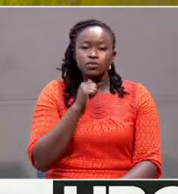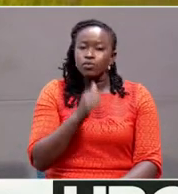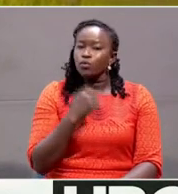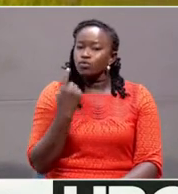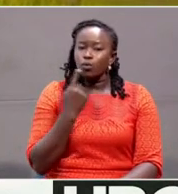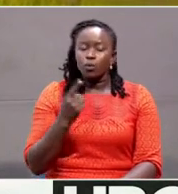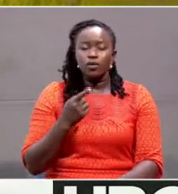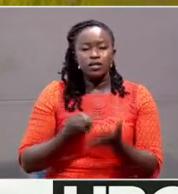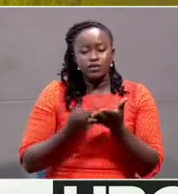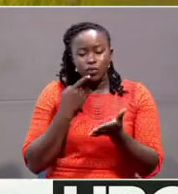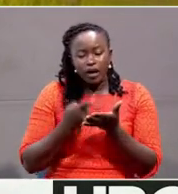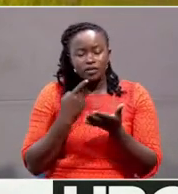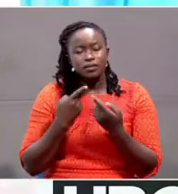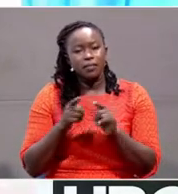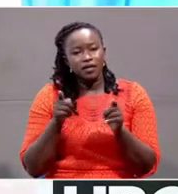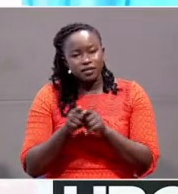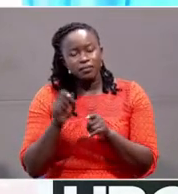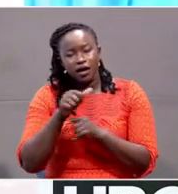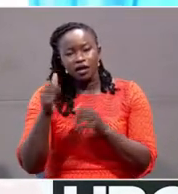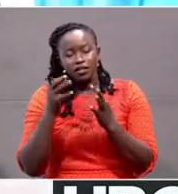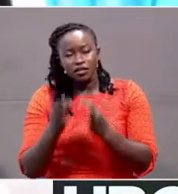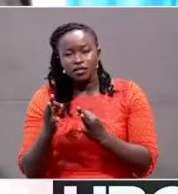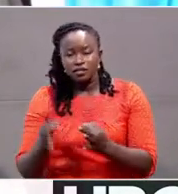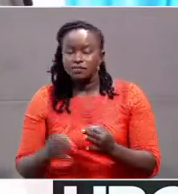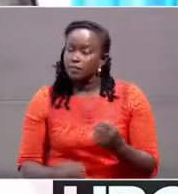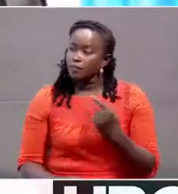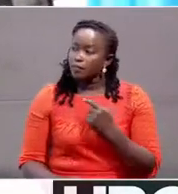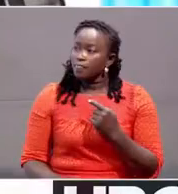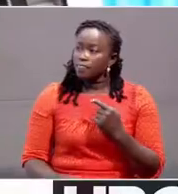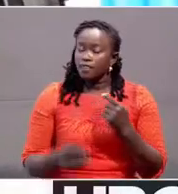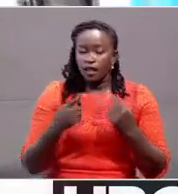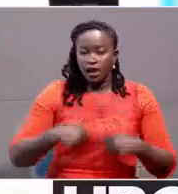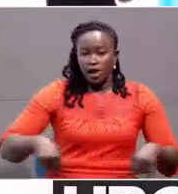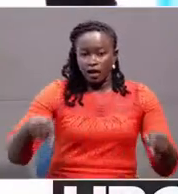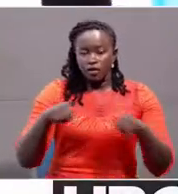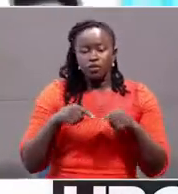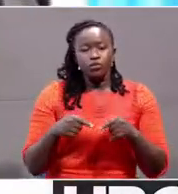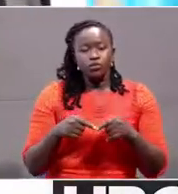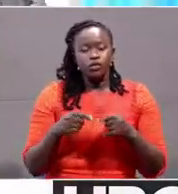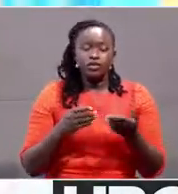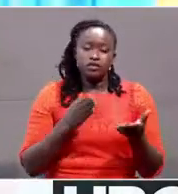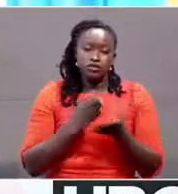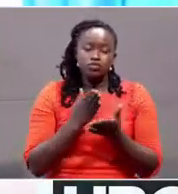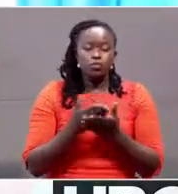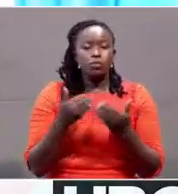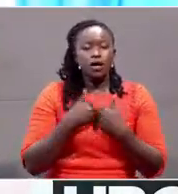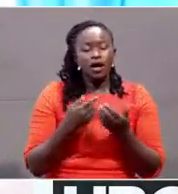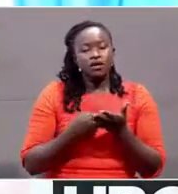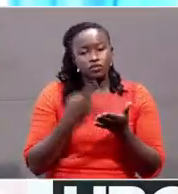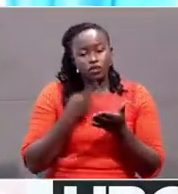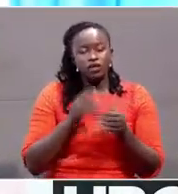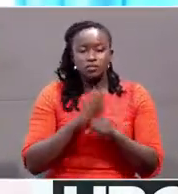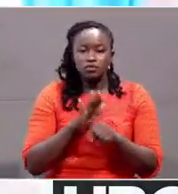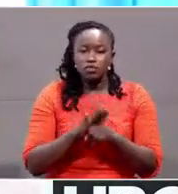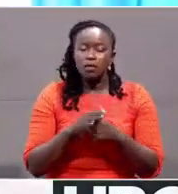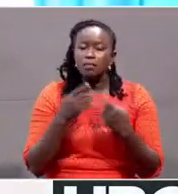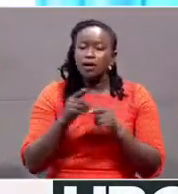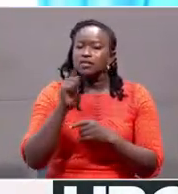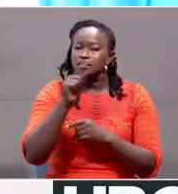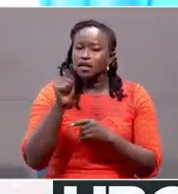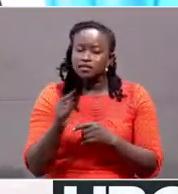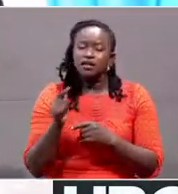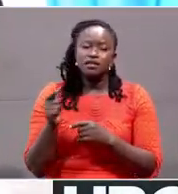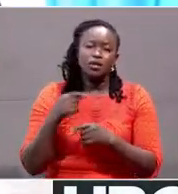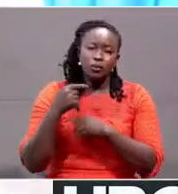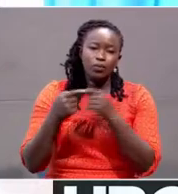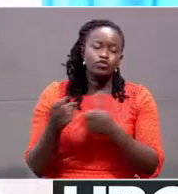rice, but other products. You already heard that the imbalance is very, very high. Almost everything comes from Tanzania, but there's nothing we're